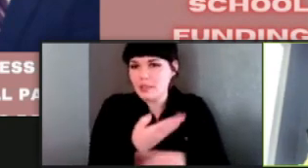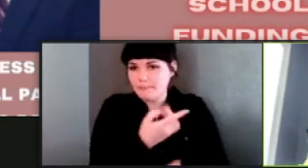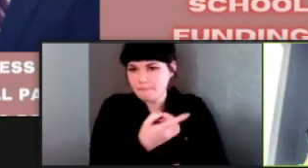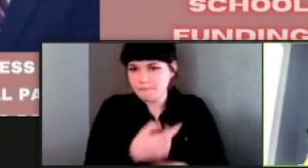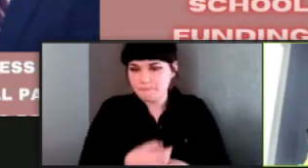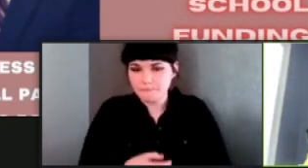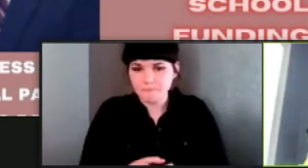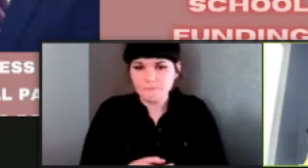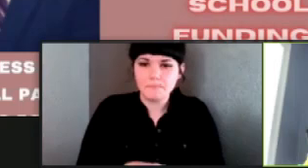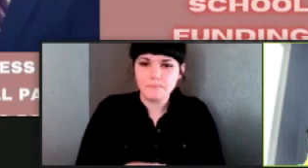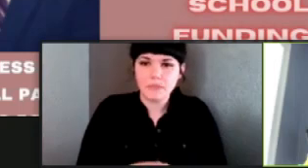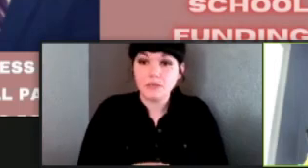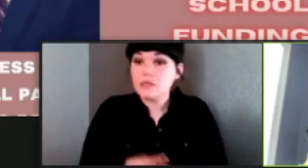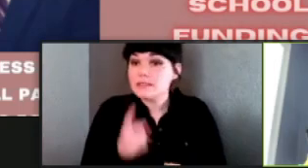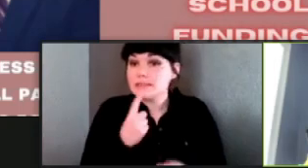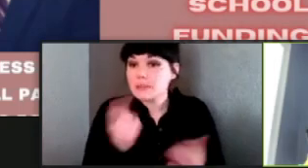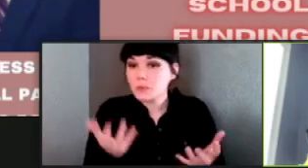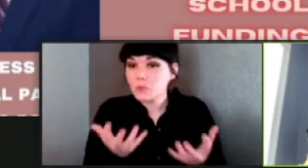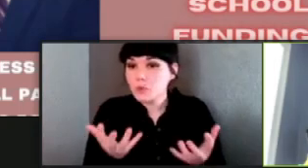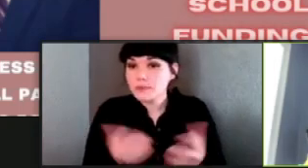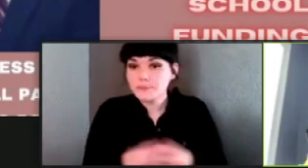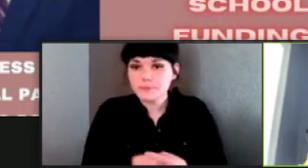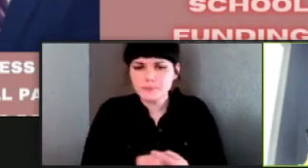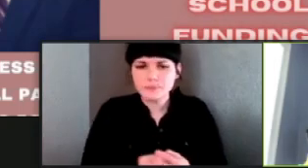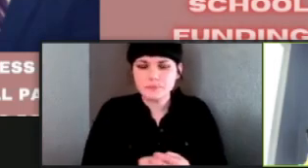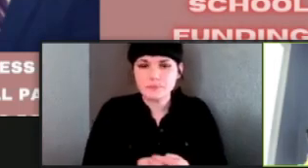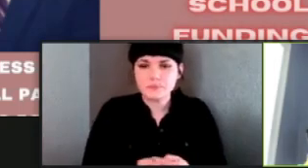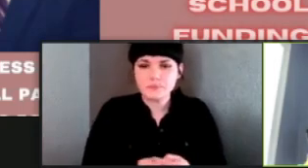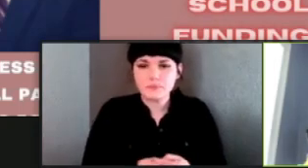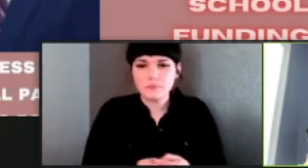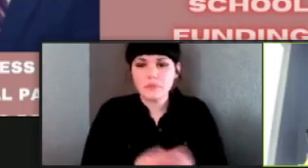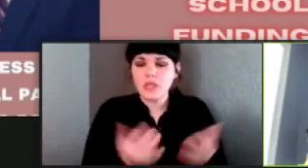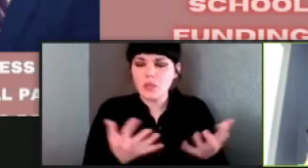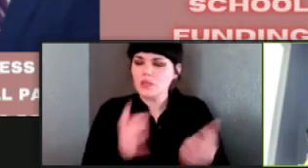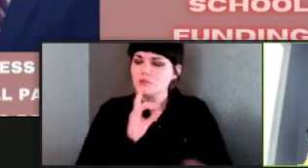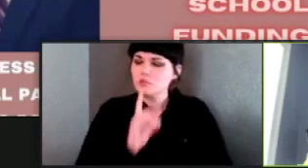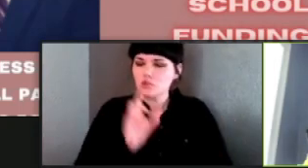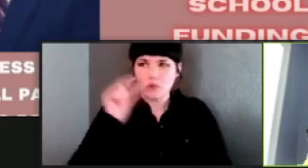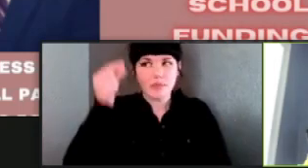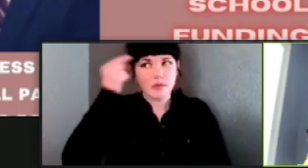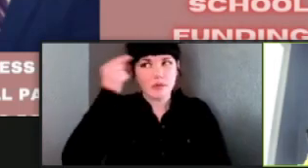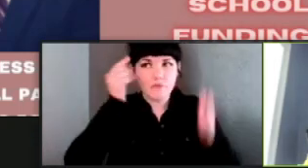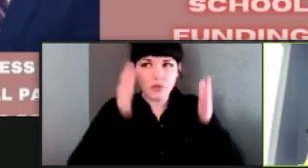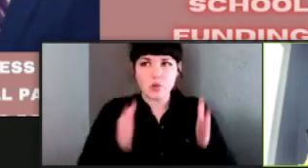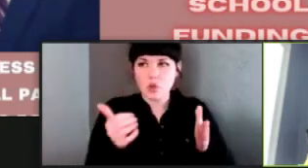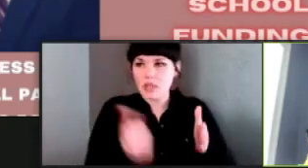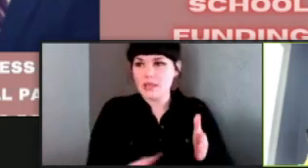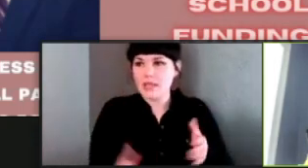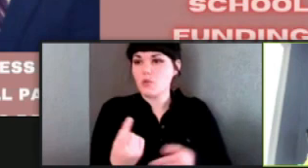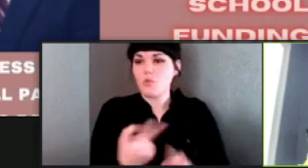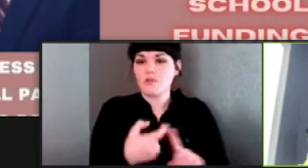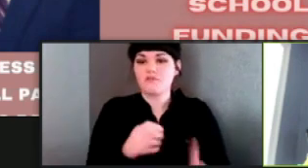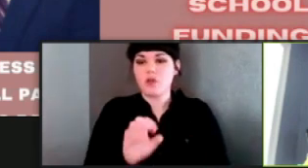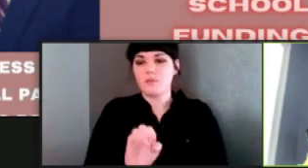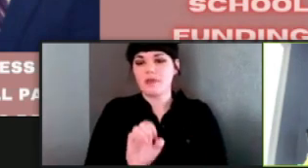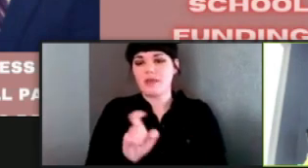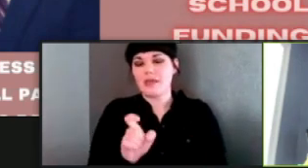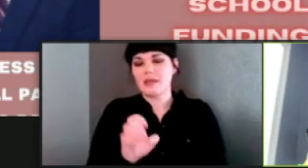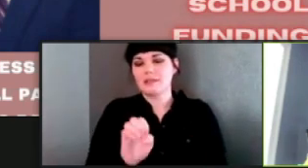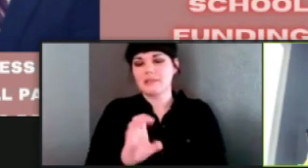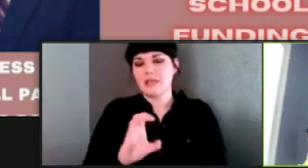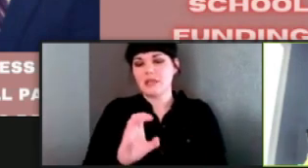that the governor and basically anyone in the executive branch no longer has the power